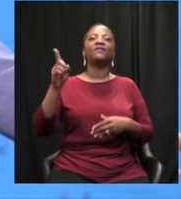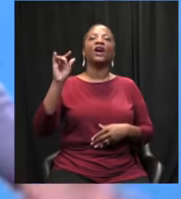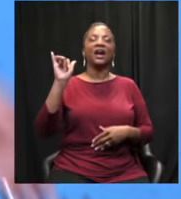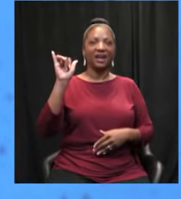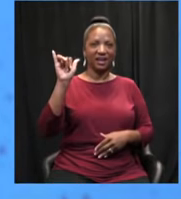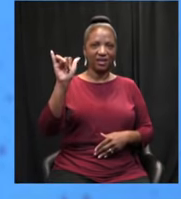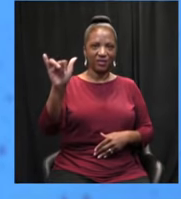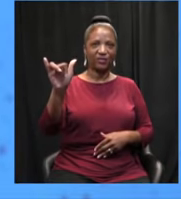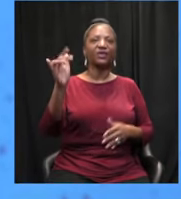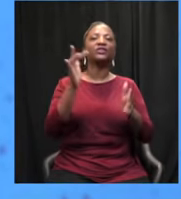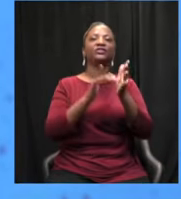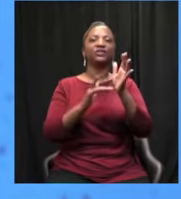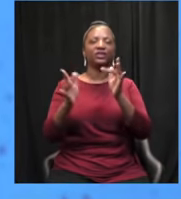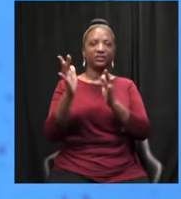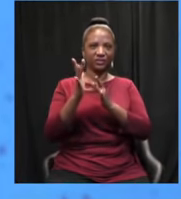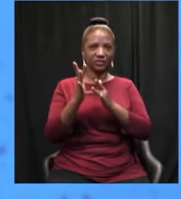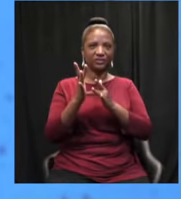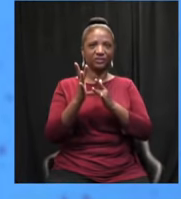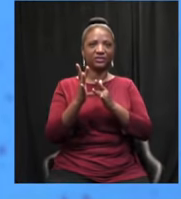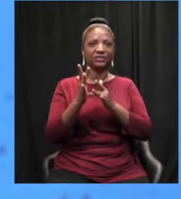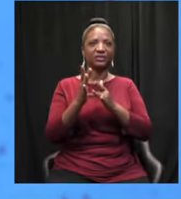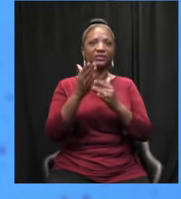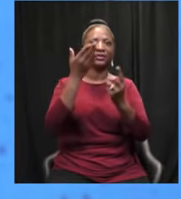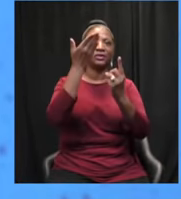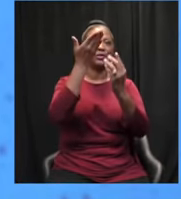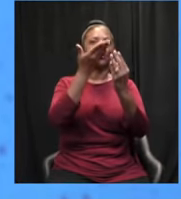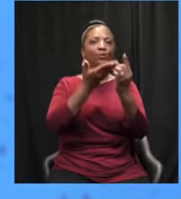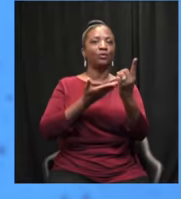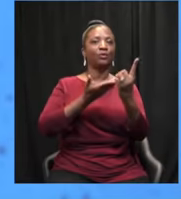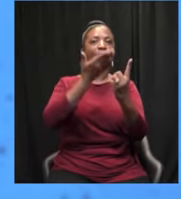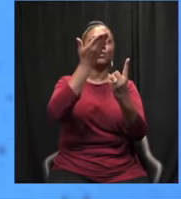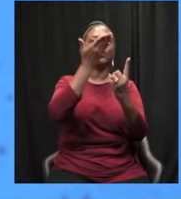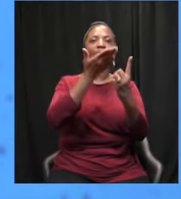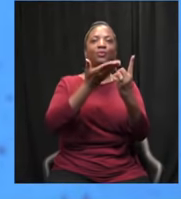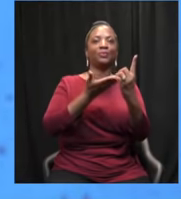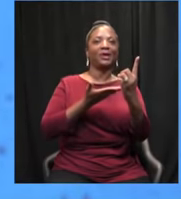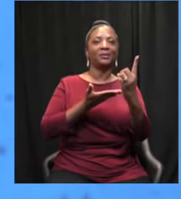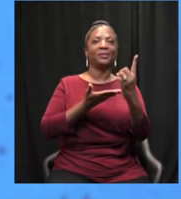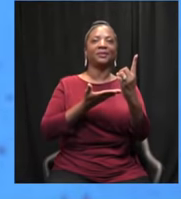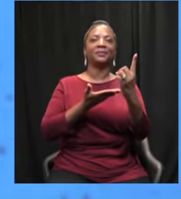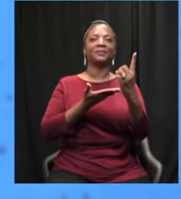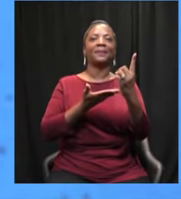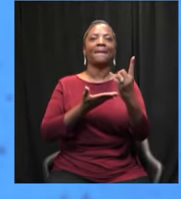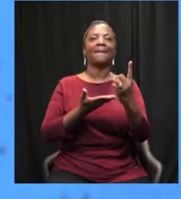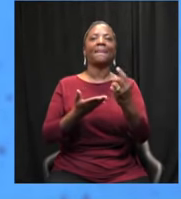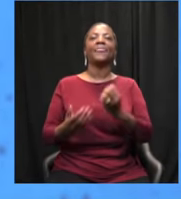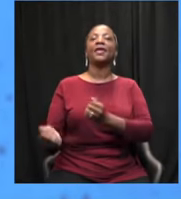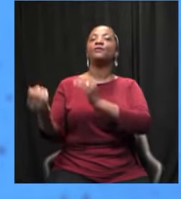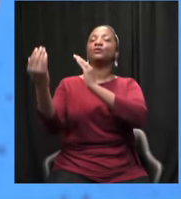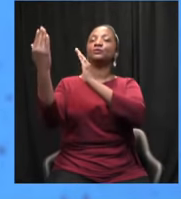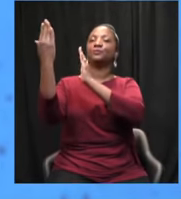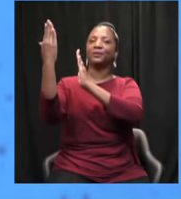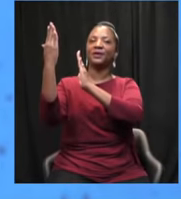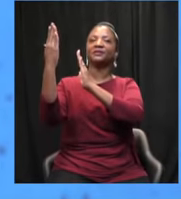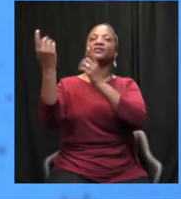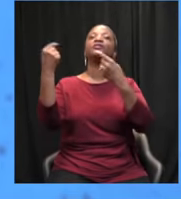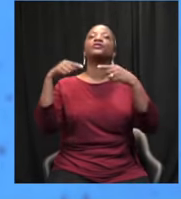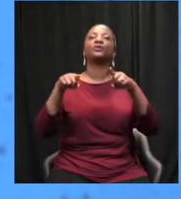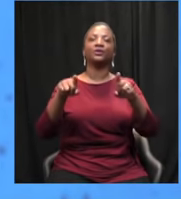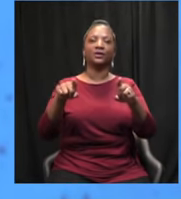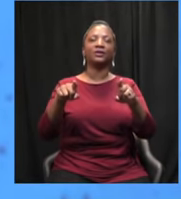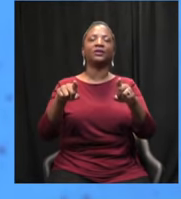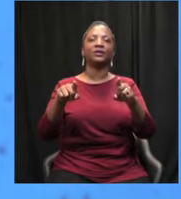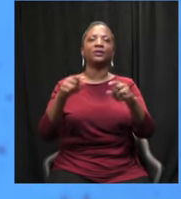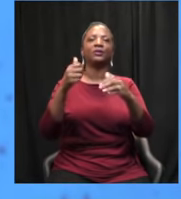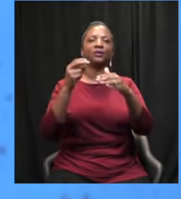pre-existent. But not only that, Jesus was present at creation. He was present during the prophets. He was present during the